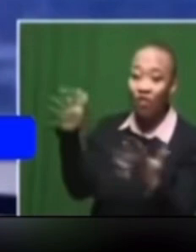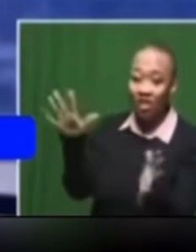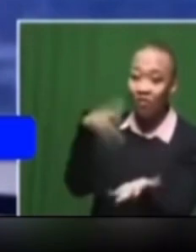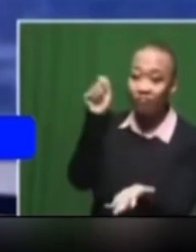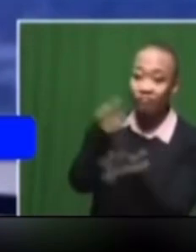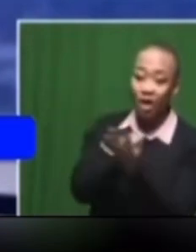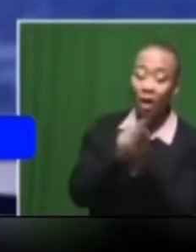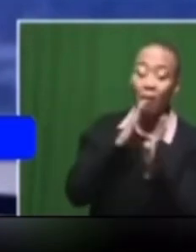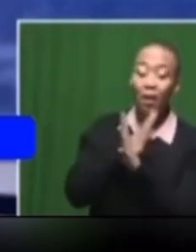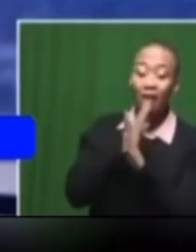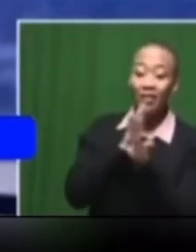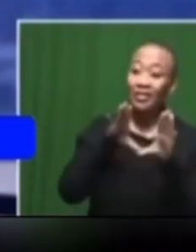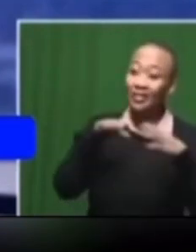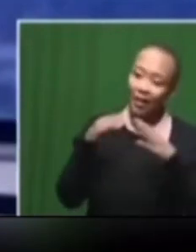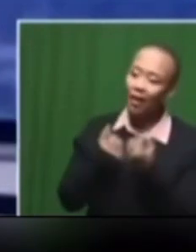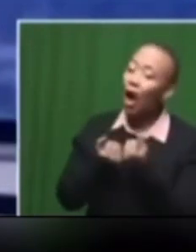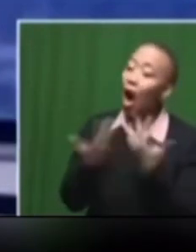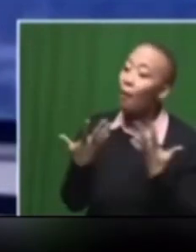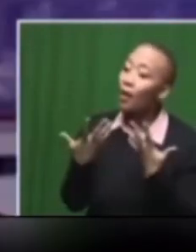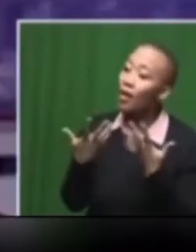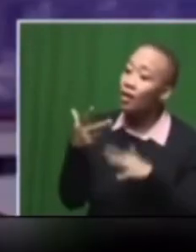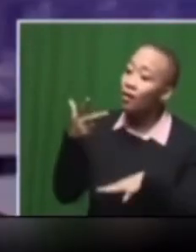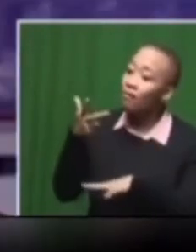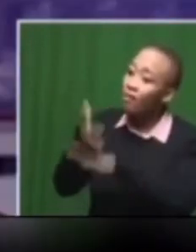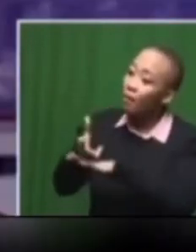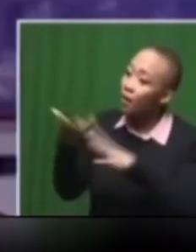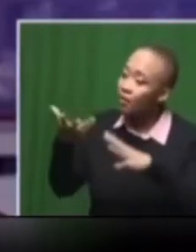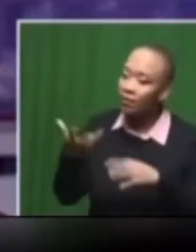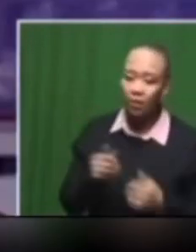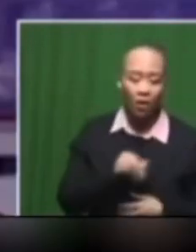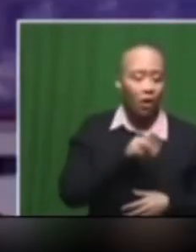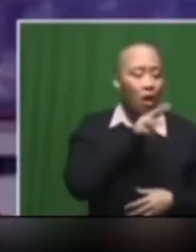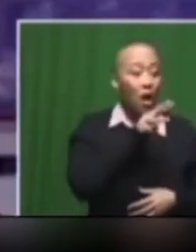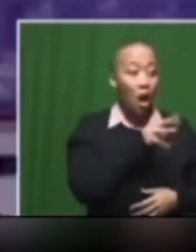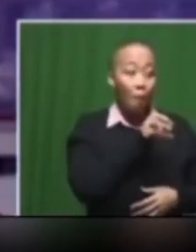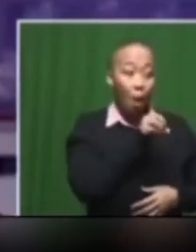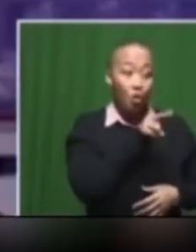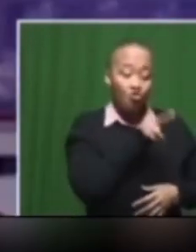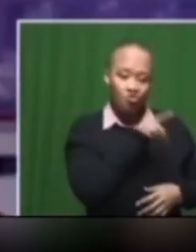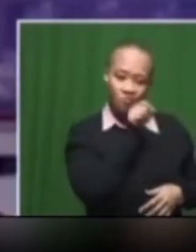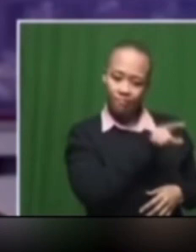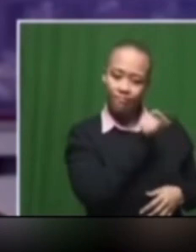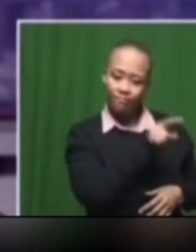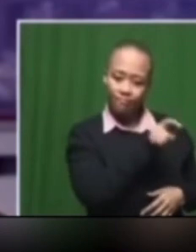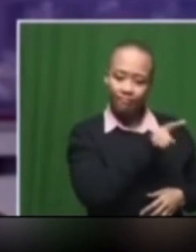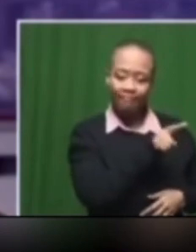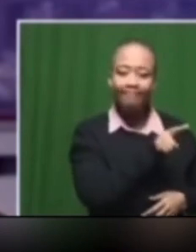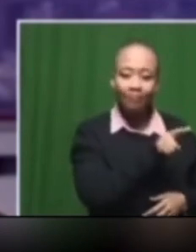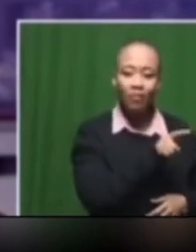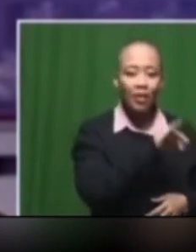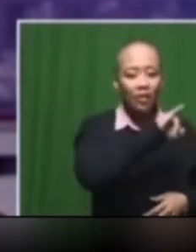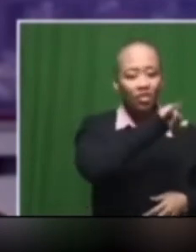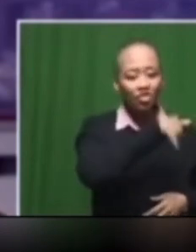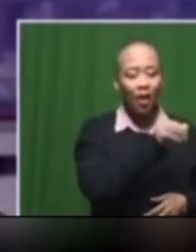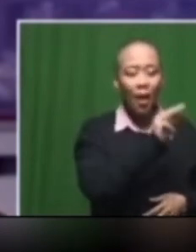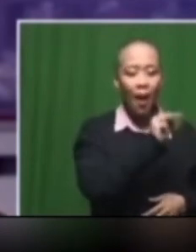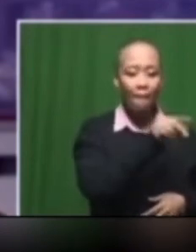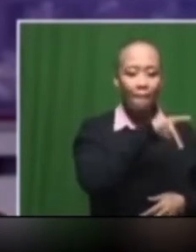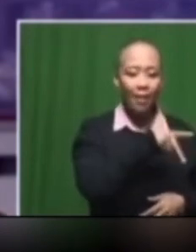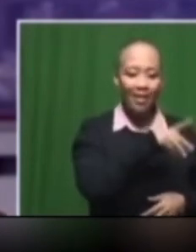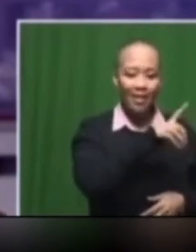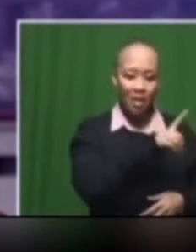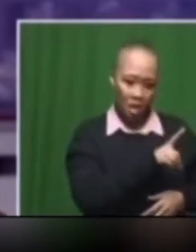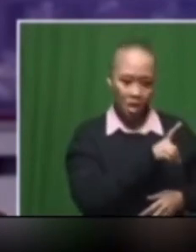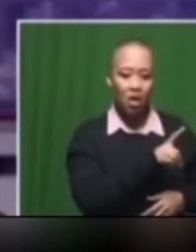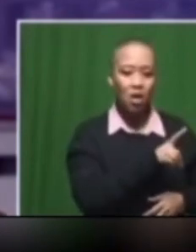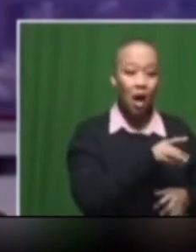how many cameras are you talking about there? The memorandum of understanding that you are making reference to, it was the JMPD street